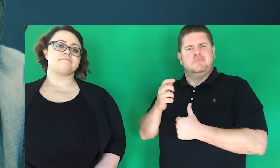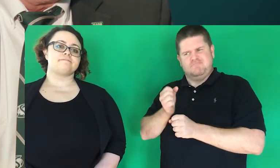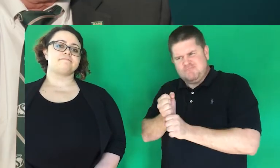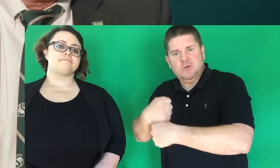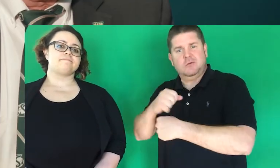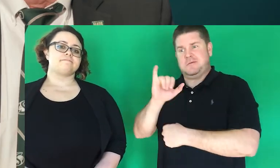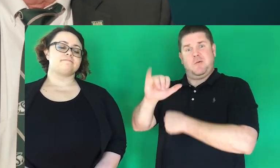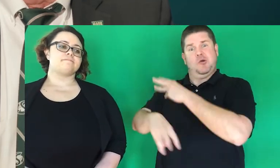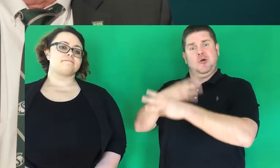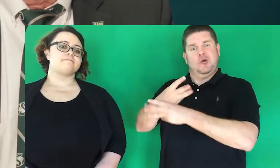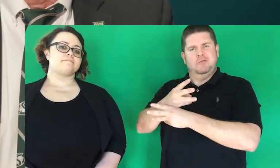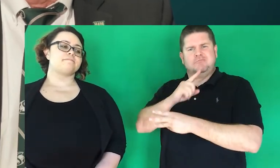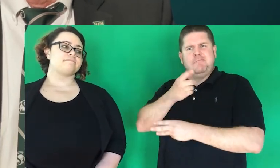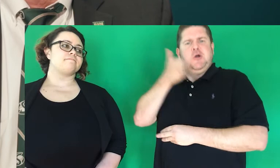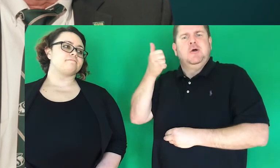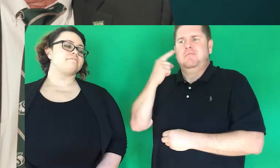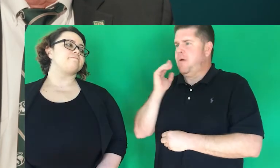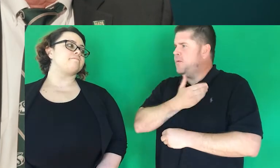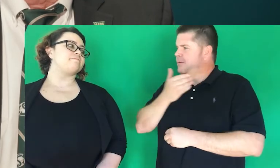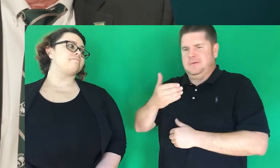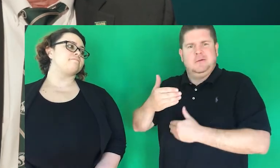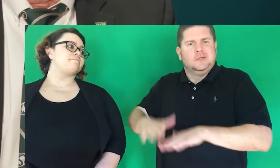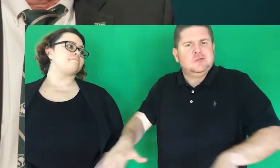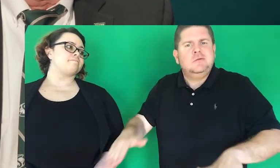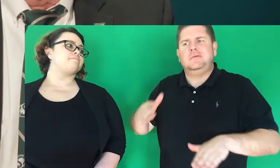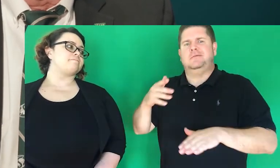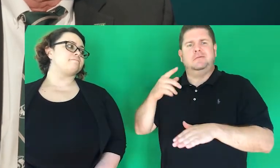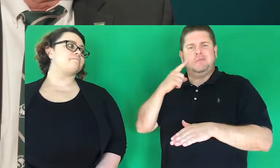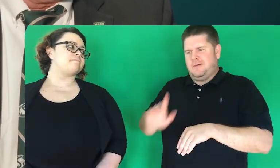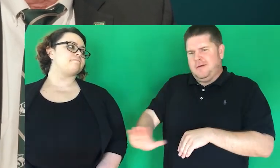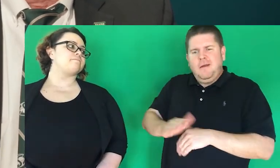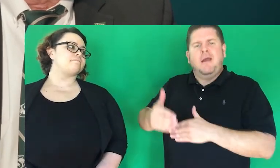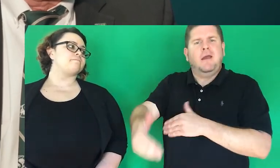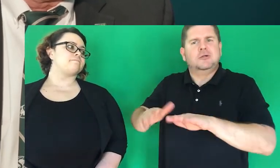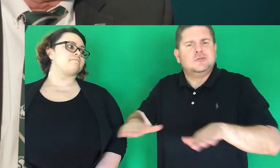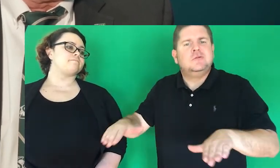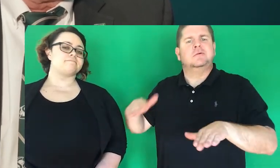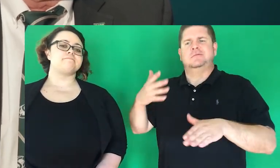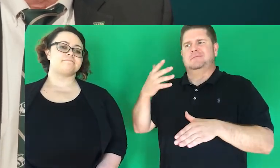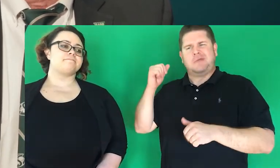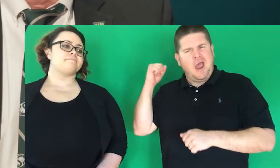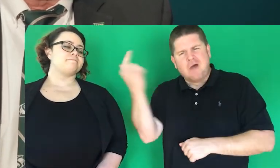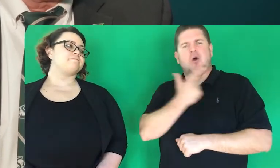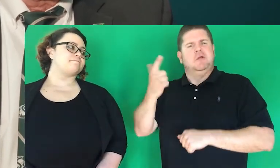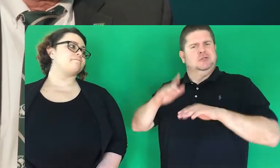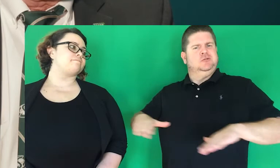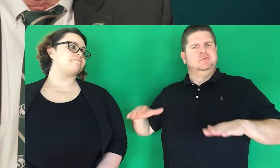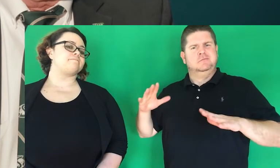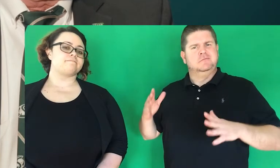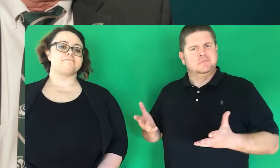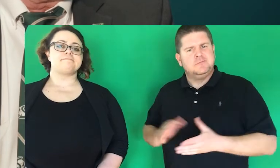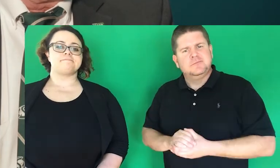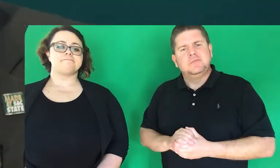other, creating that world that will be better for our kids and for their kids and for